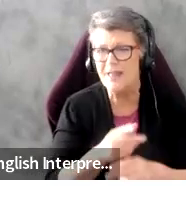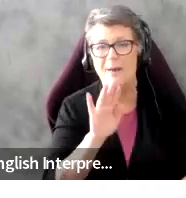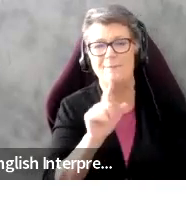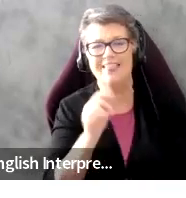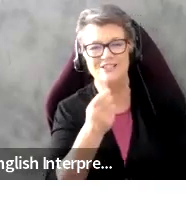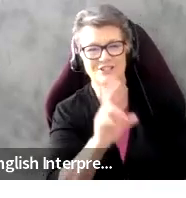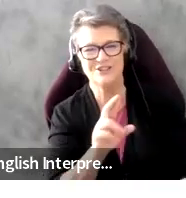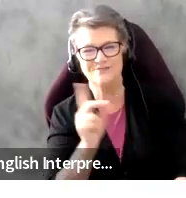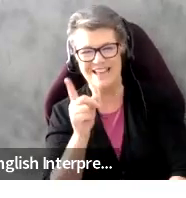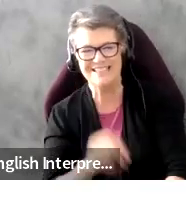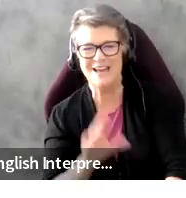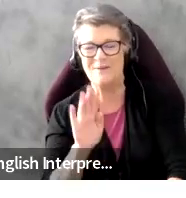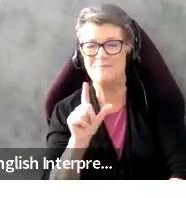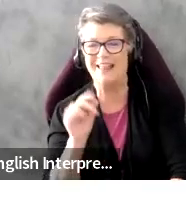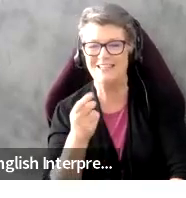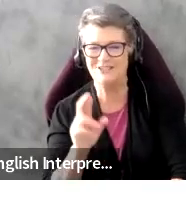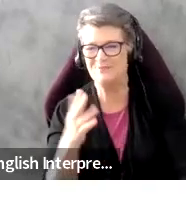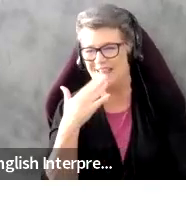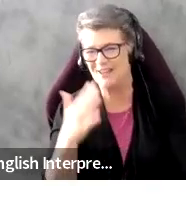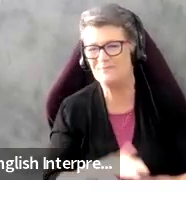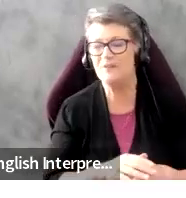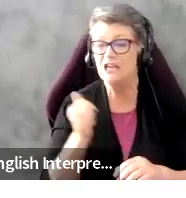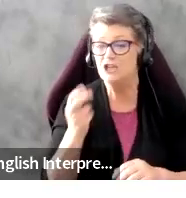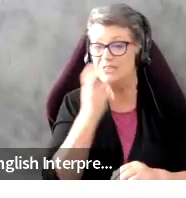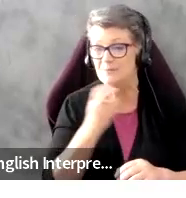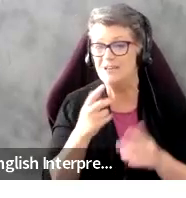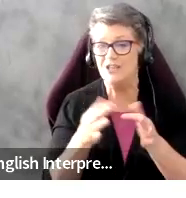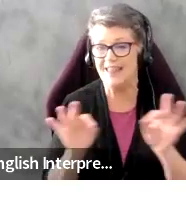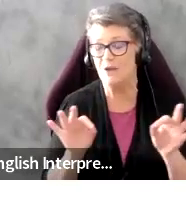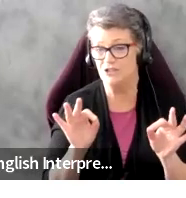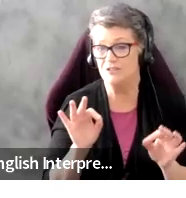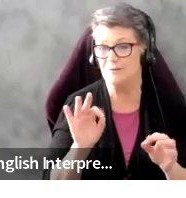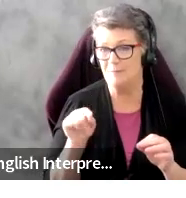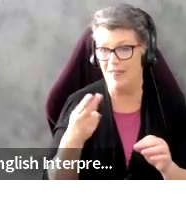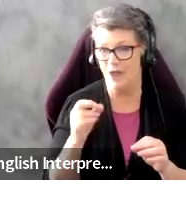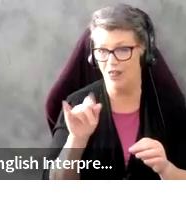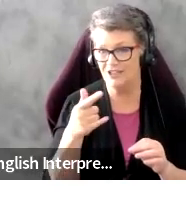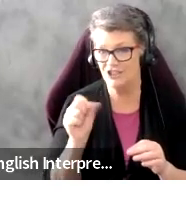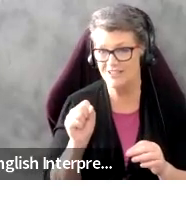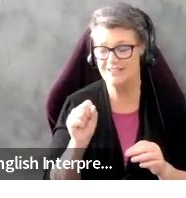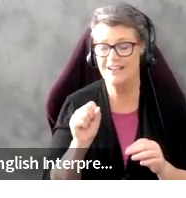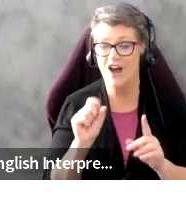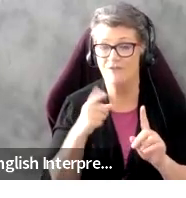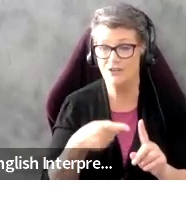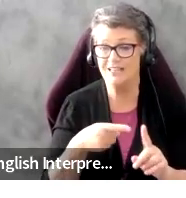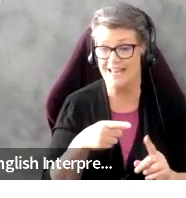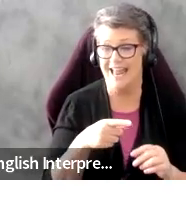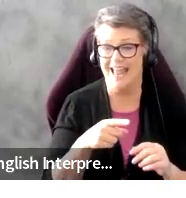Bellinger, yes. Bellinger, thank you. She's a speech and language pathologist focusing on AAC and